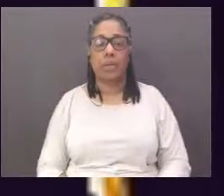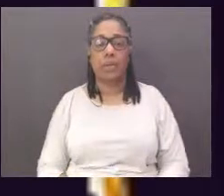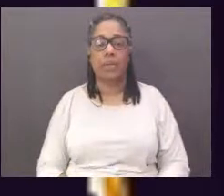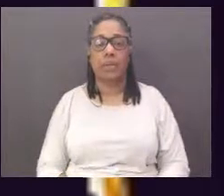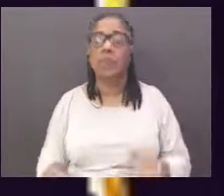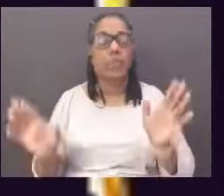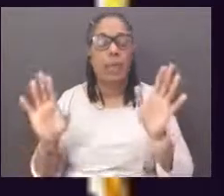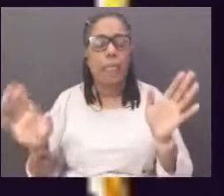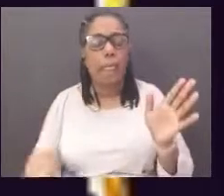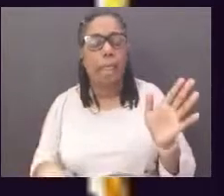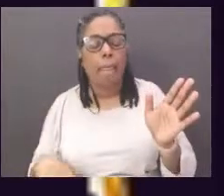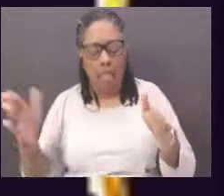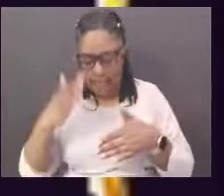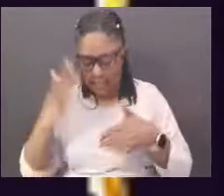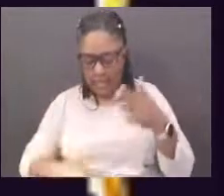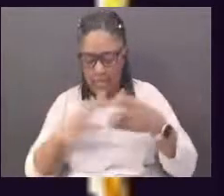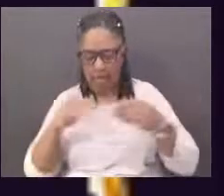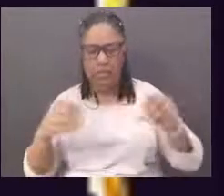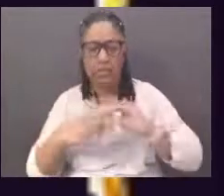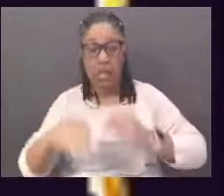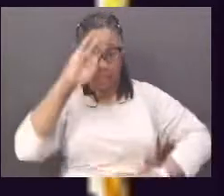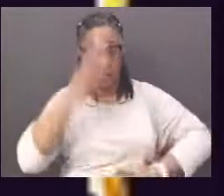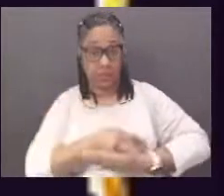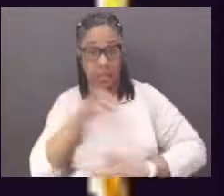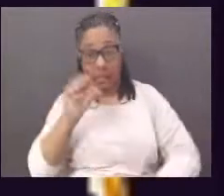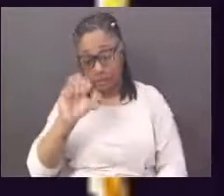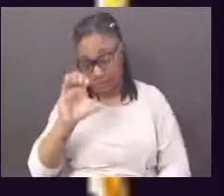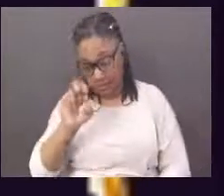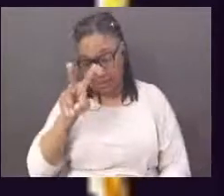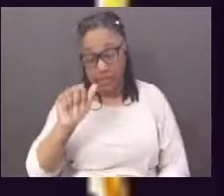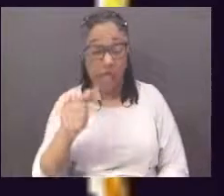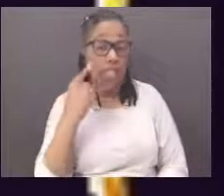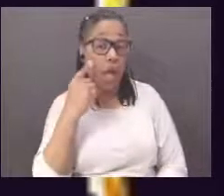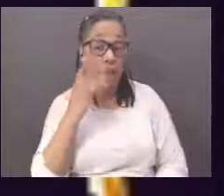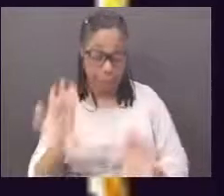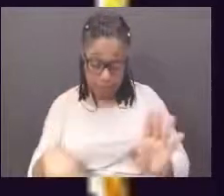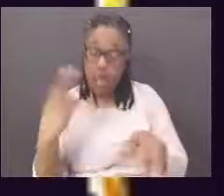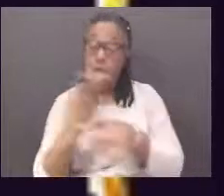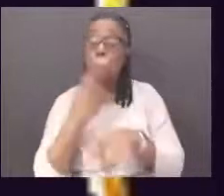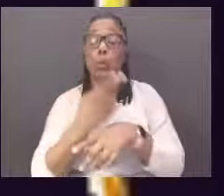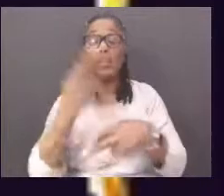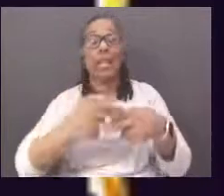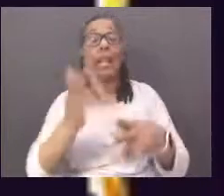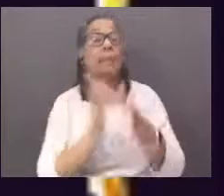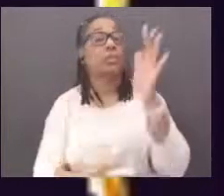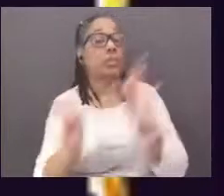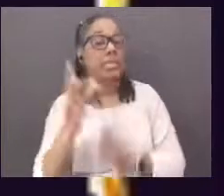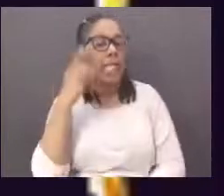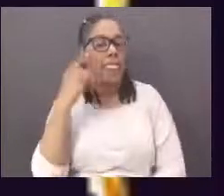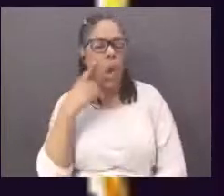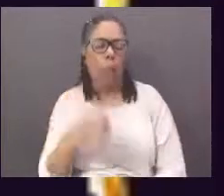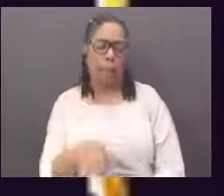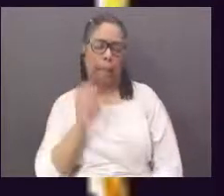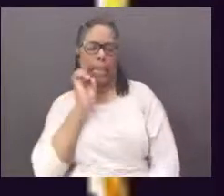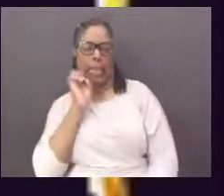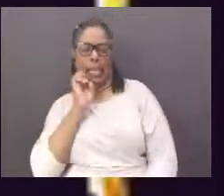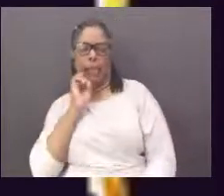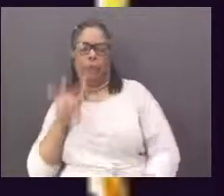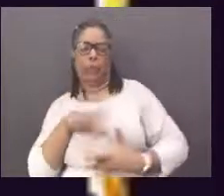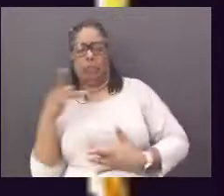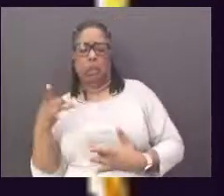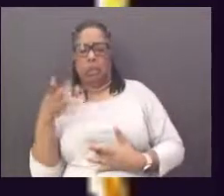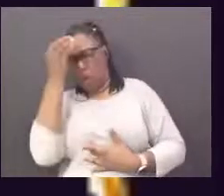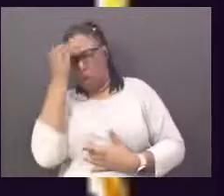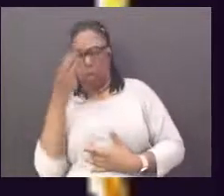the thing. The sons of Sceva thought that because they used the name of Jesus, the evil spirit would obey them. It didn't.